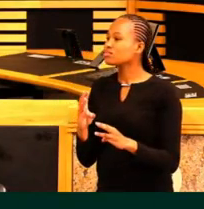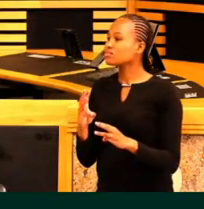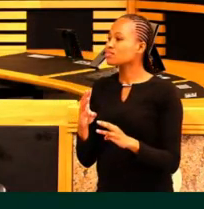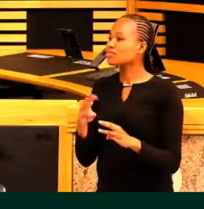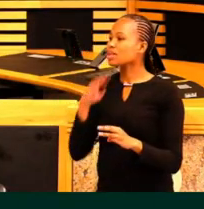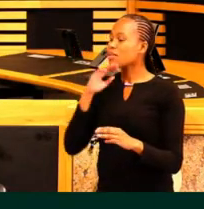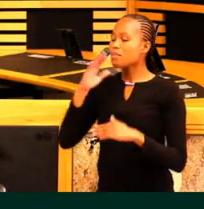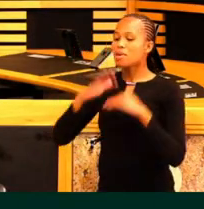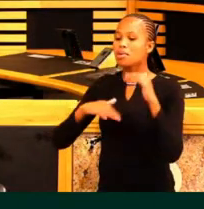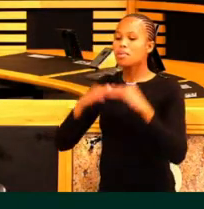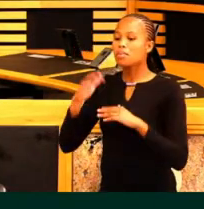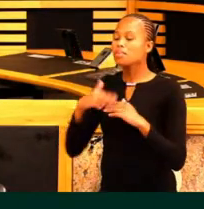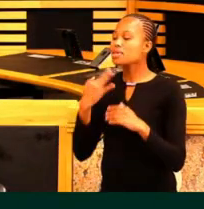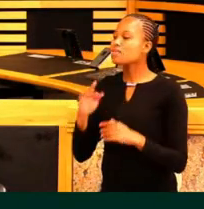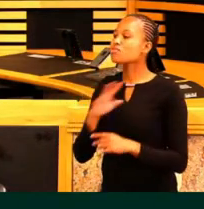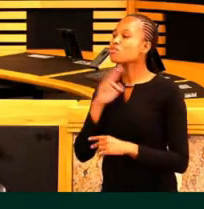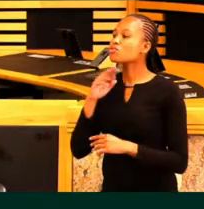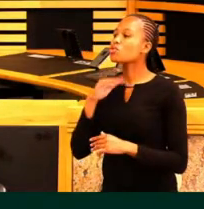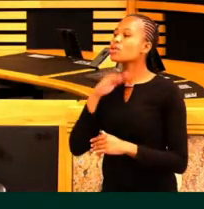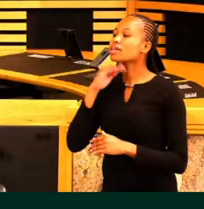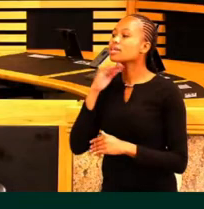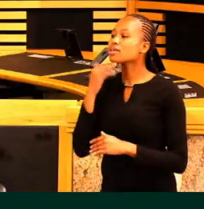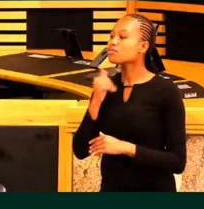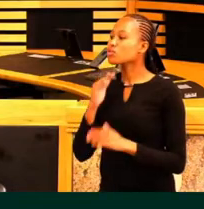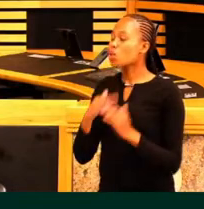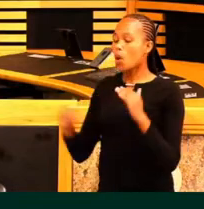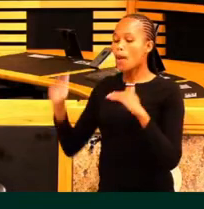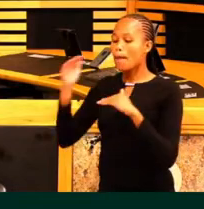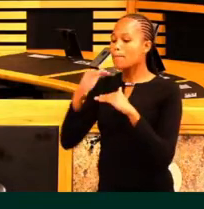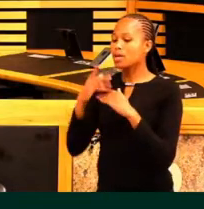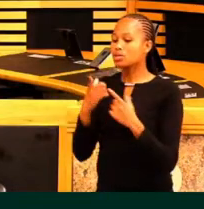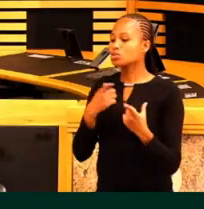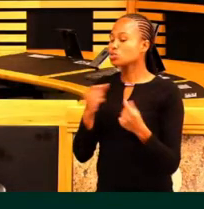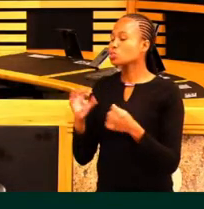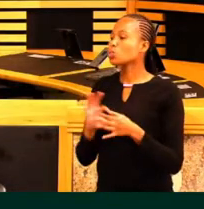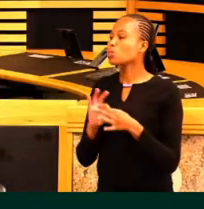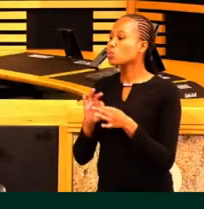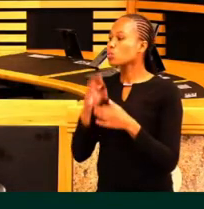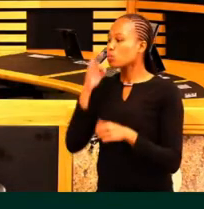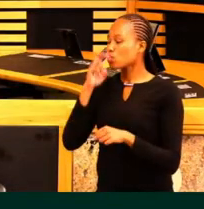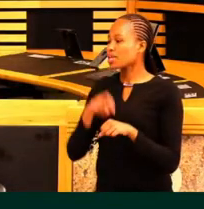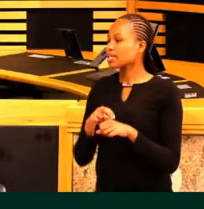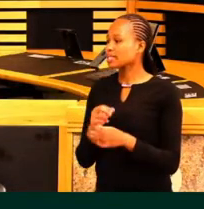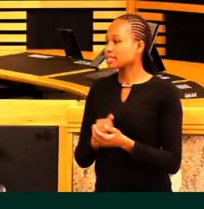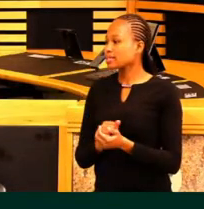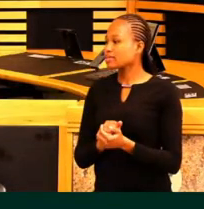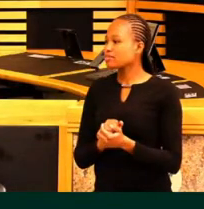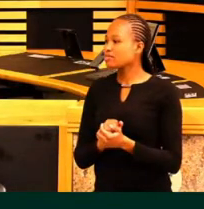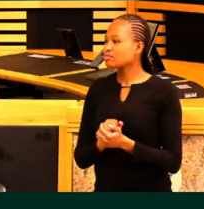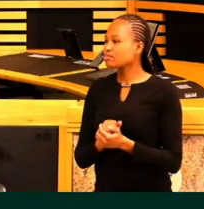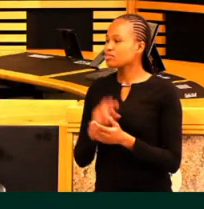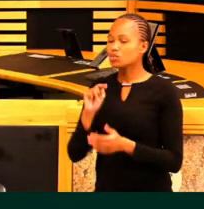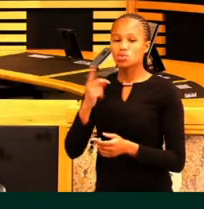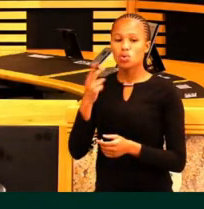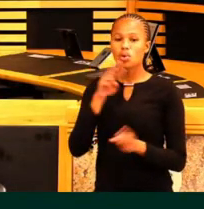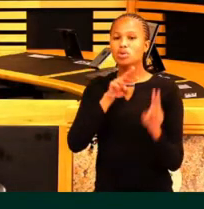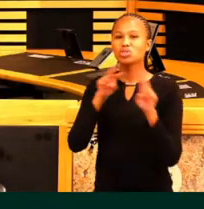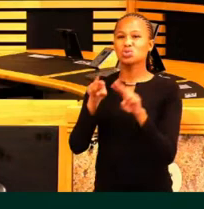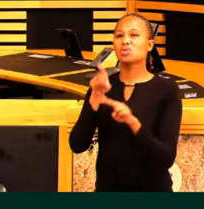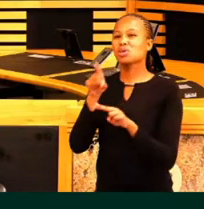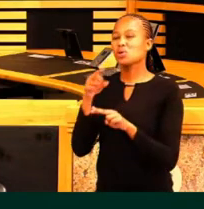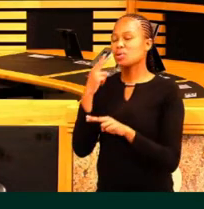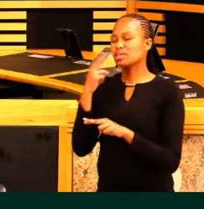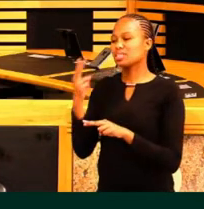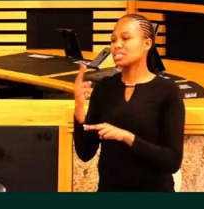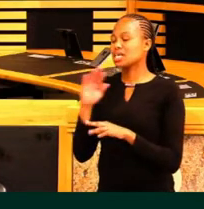sites and if you're vocal enough Lobby on behalf of their party during election periods no one is looking at you and seeing the